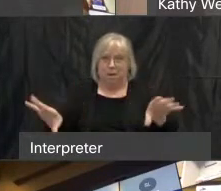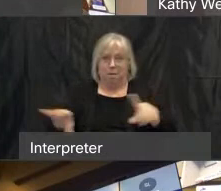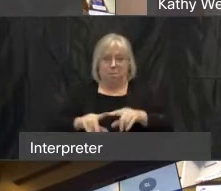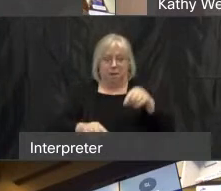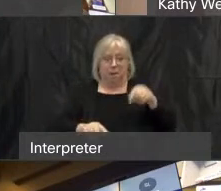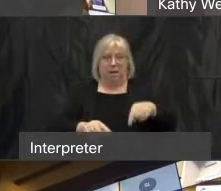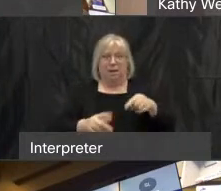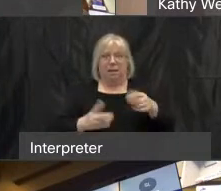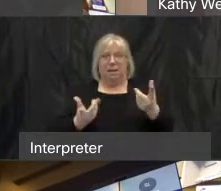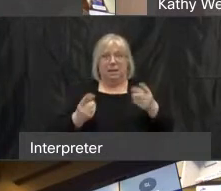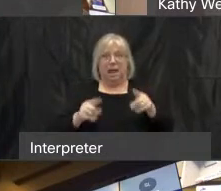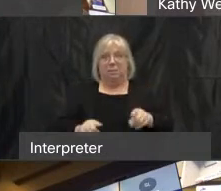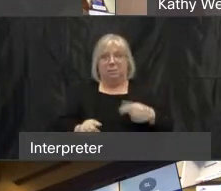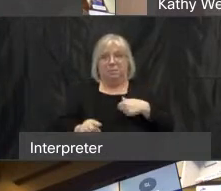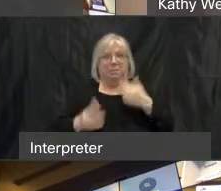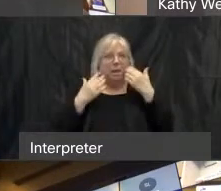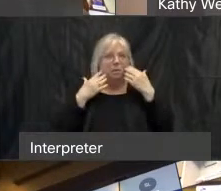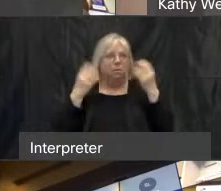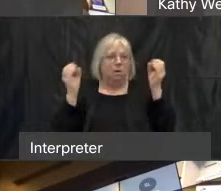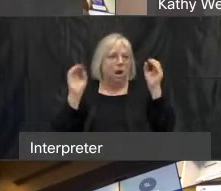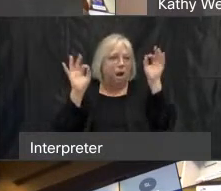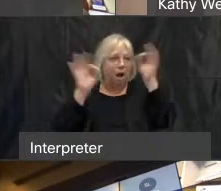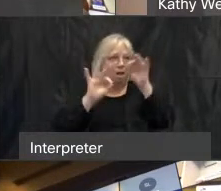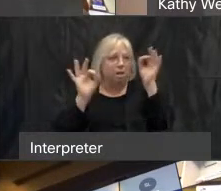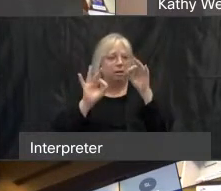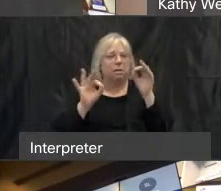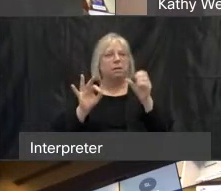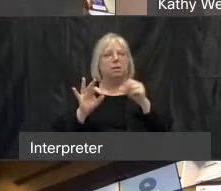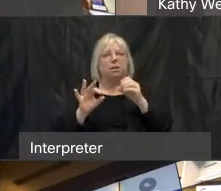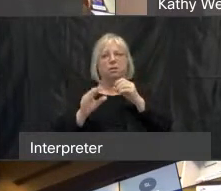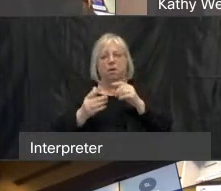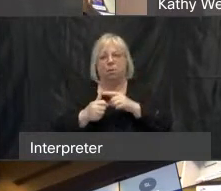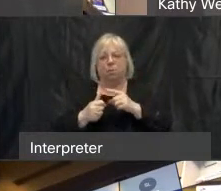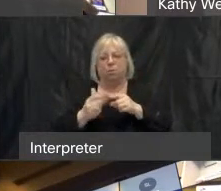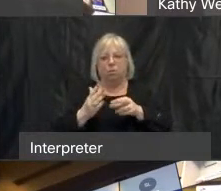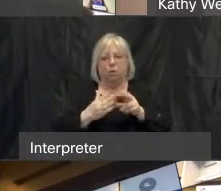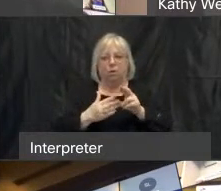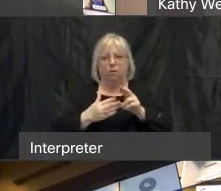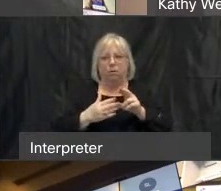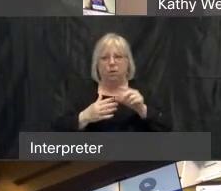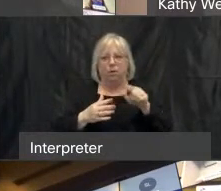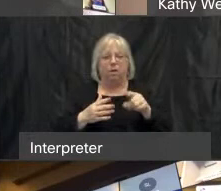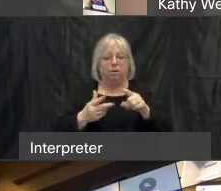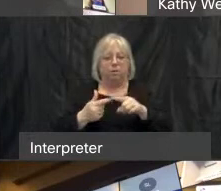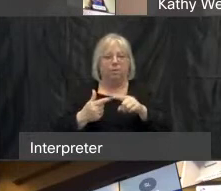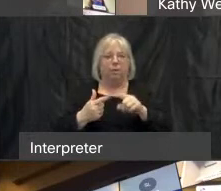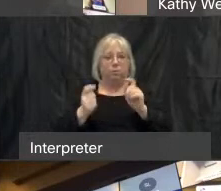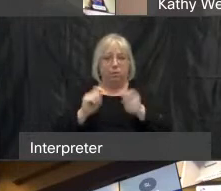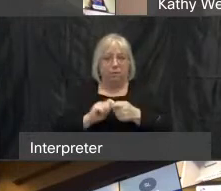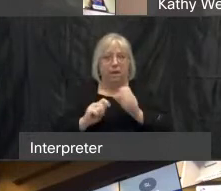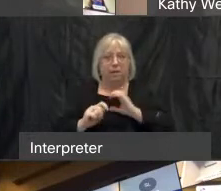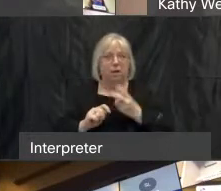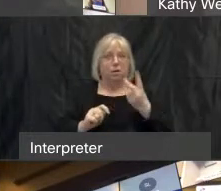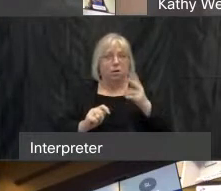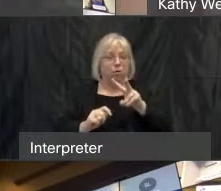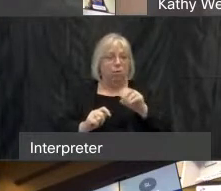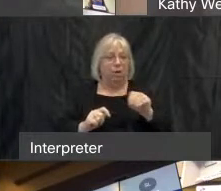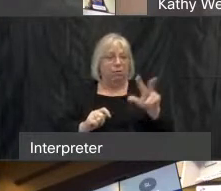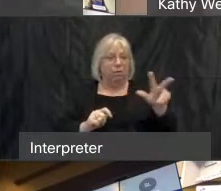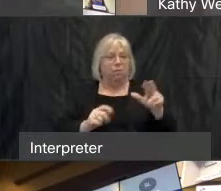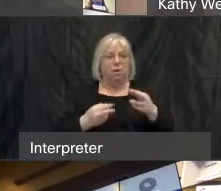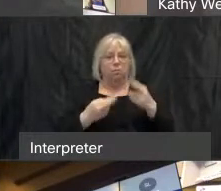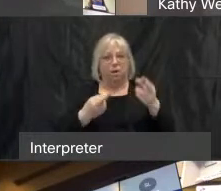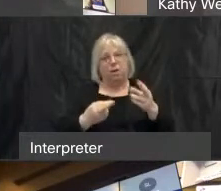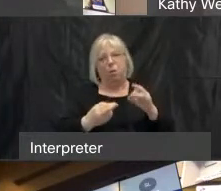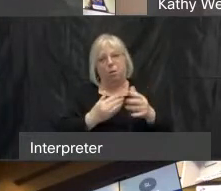knew nothing. So reviewing of the zoning codes, revising our 2003